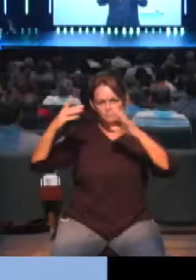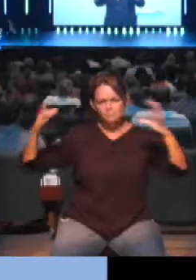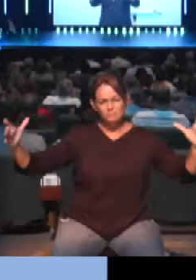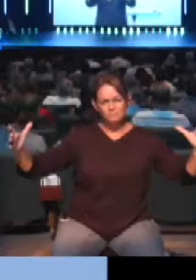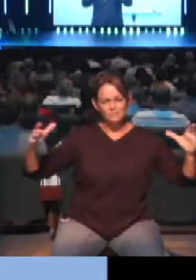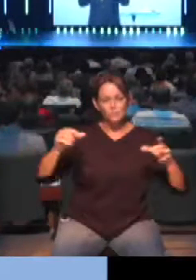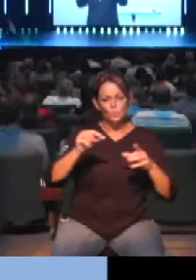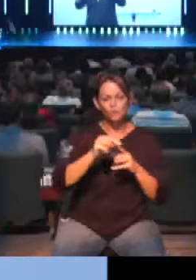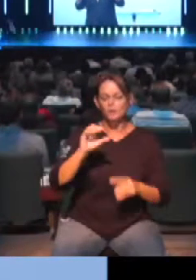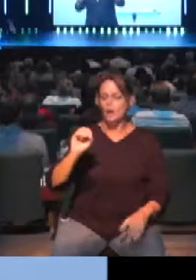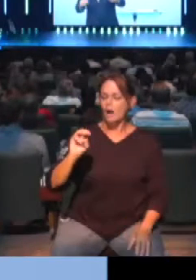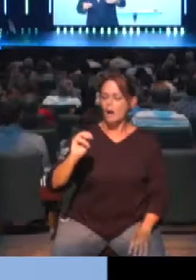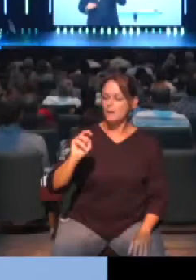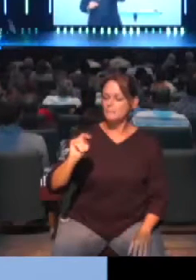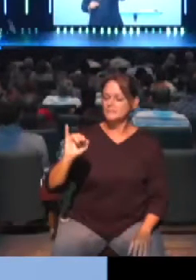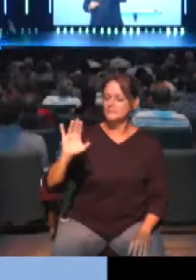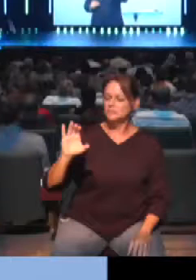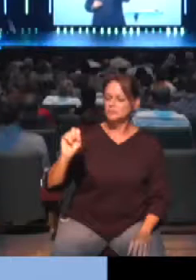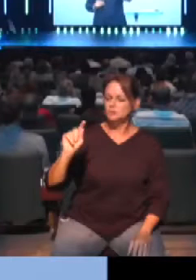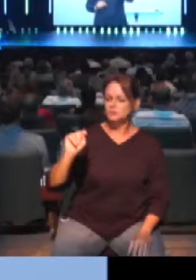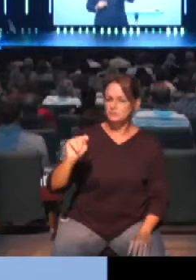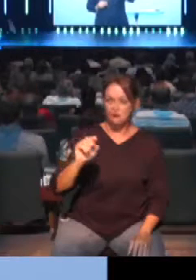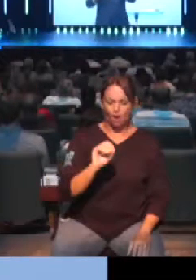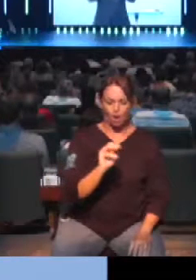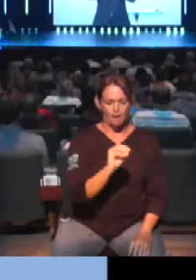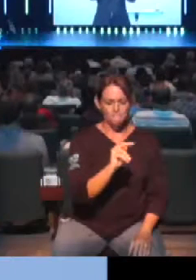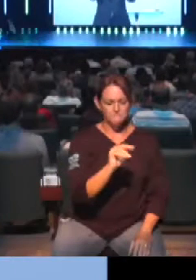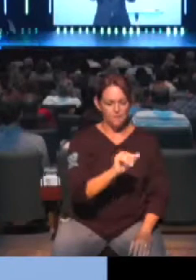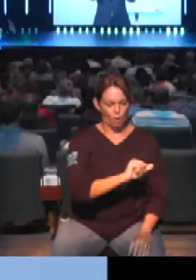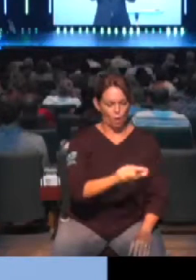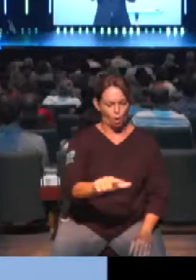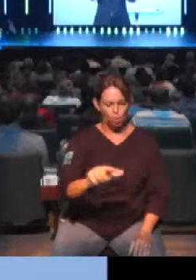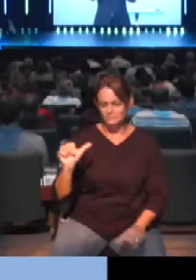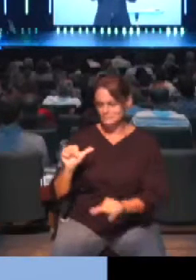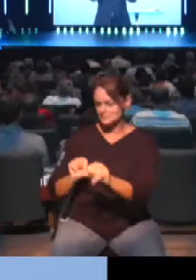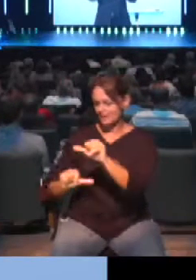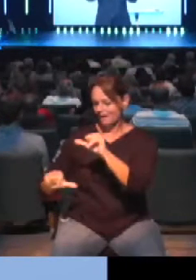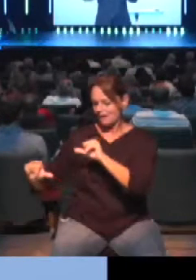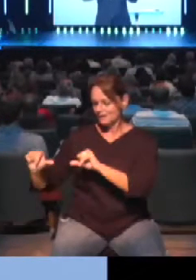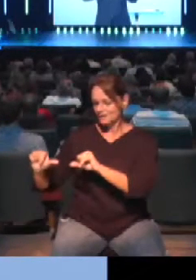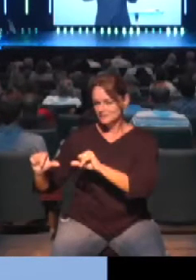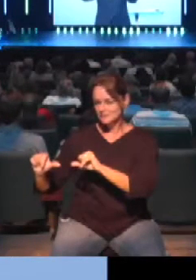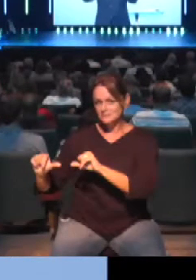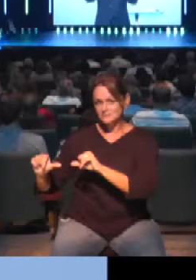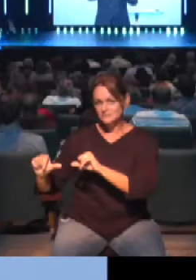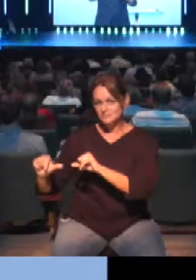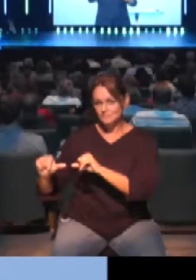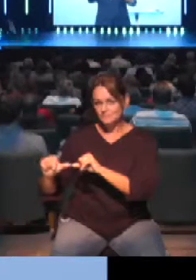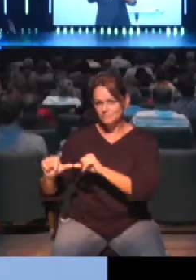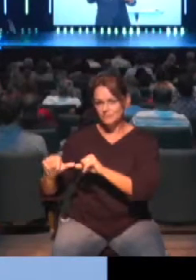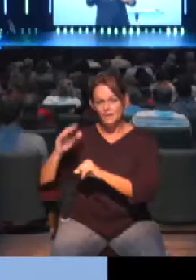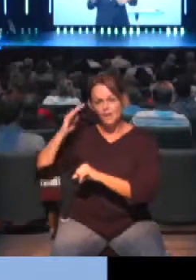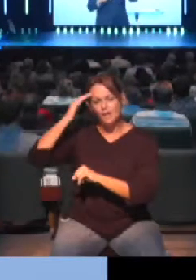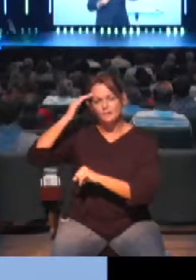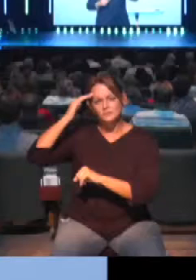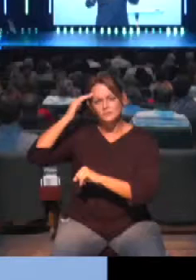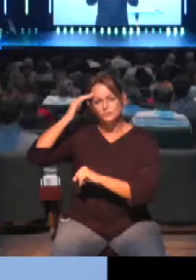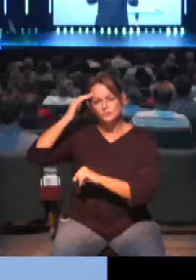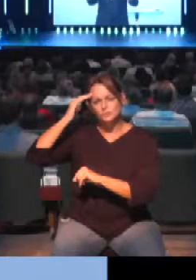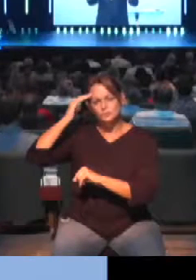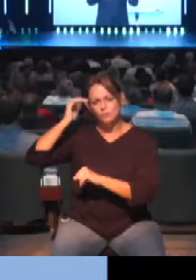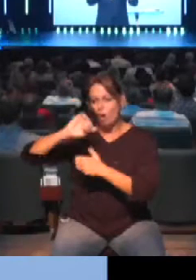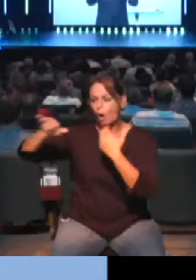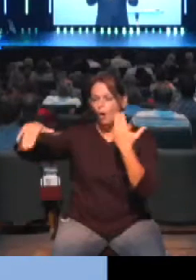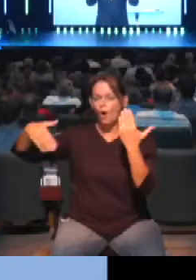It comes from two words. Just break these words down. Omni means all. Science, that's exactly the way it's spelled, means knowledge. God has